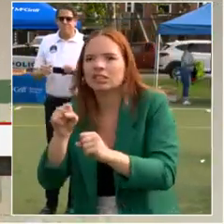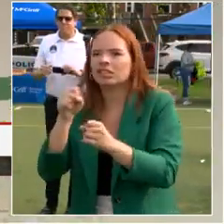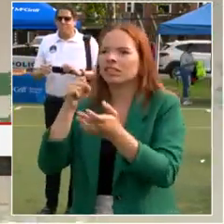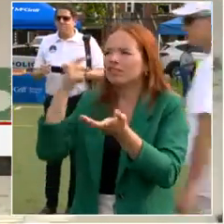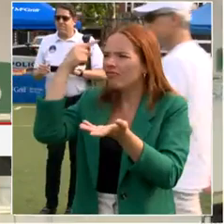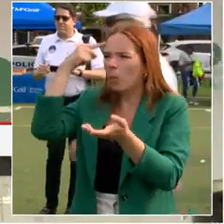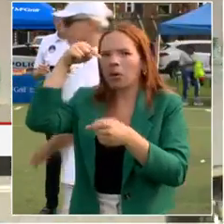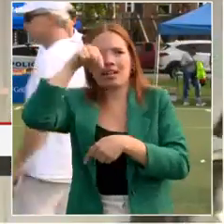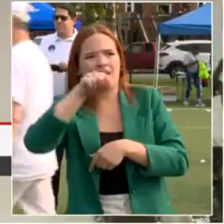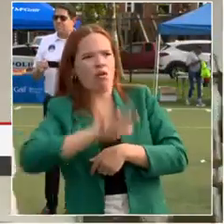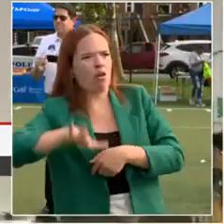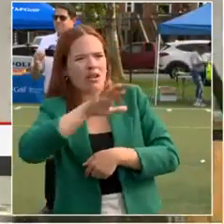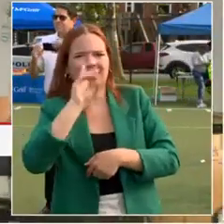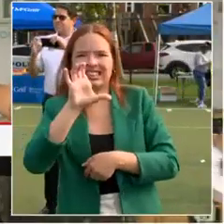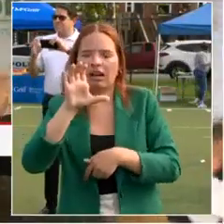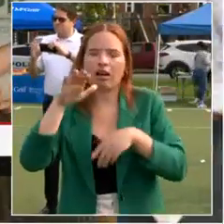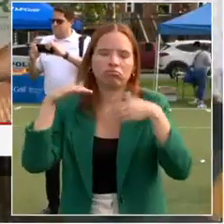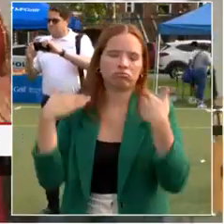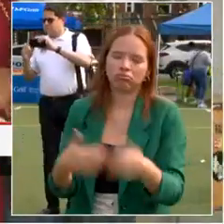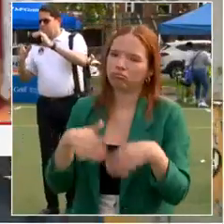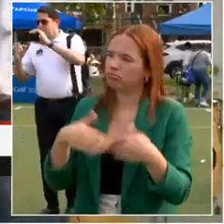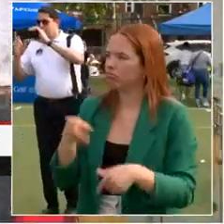Graves.